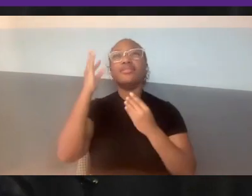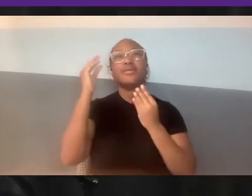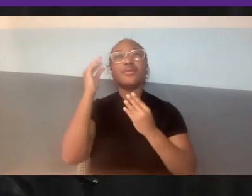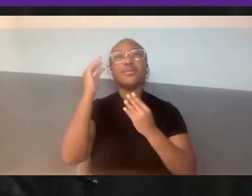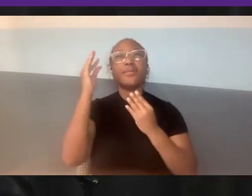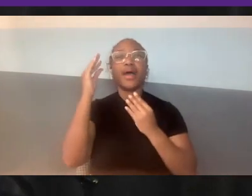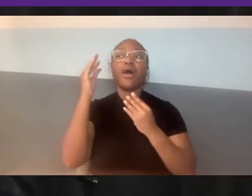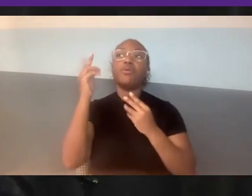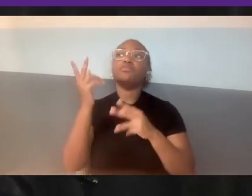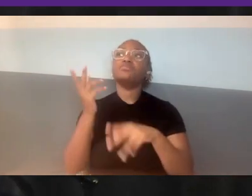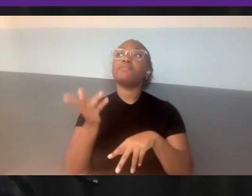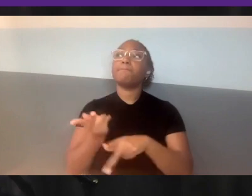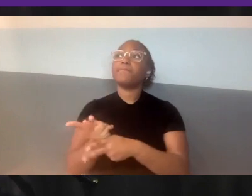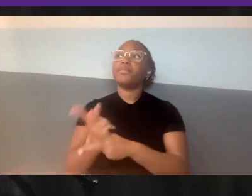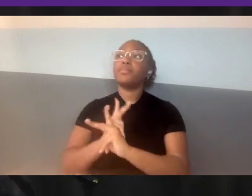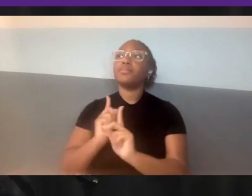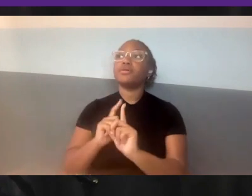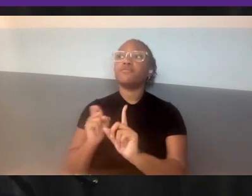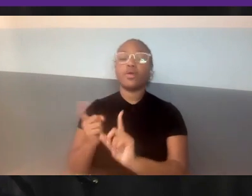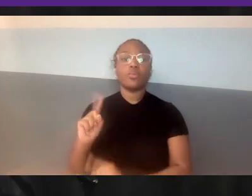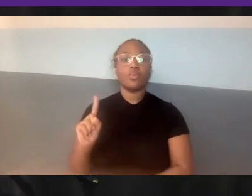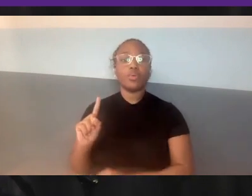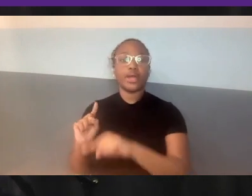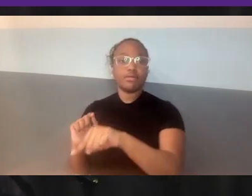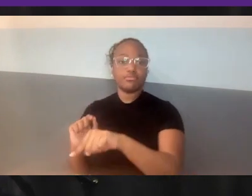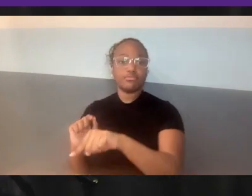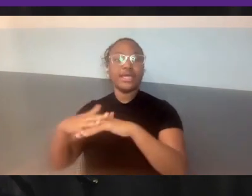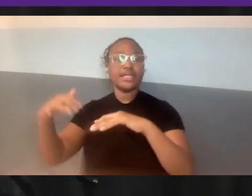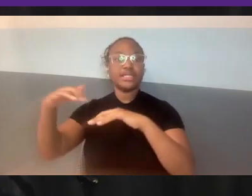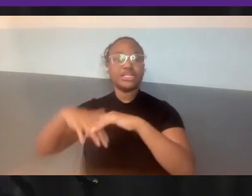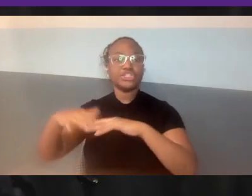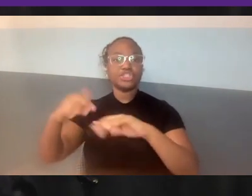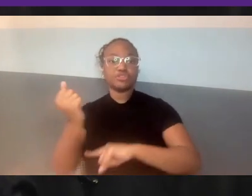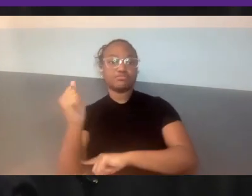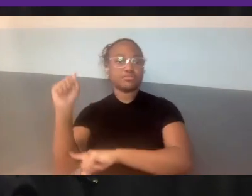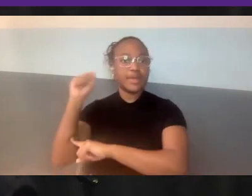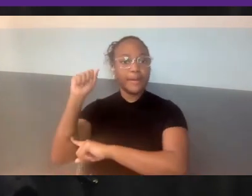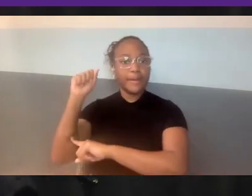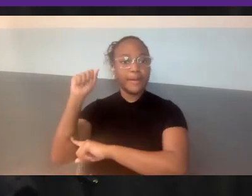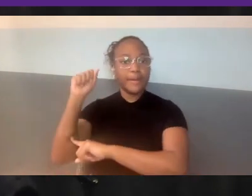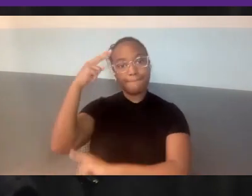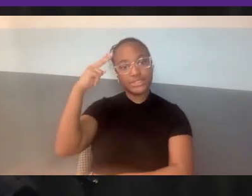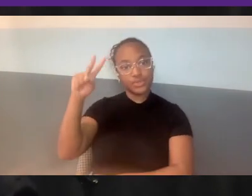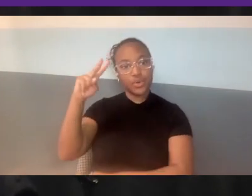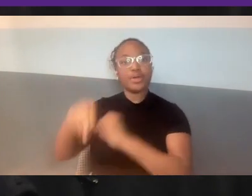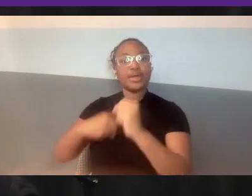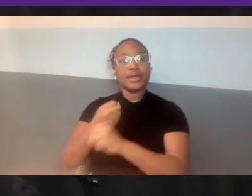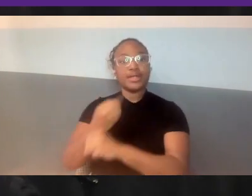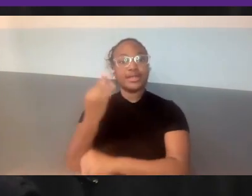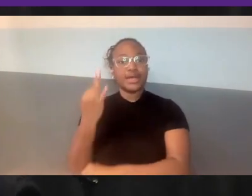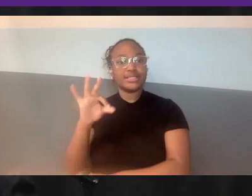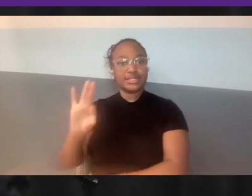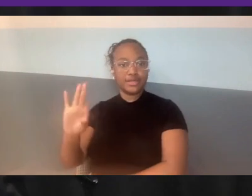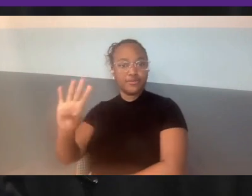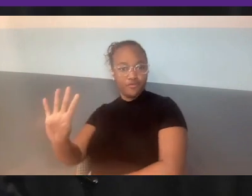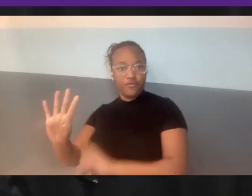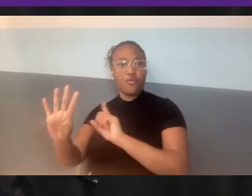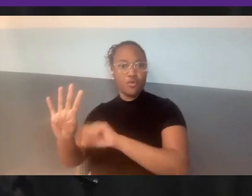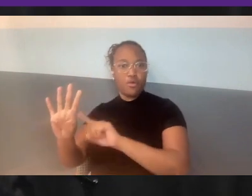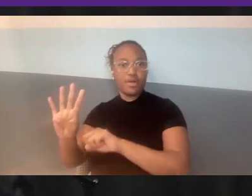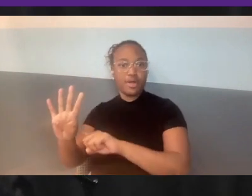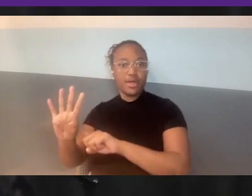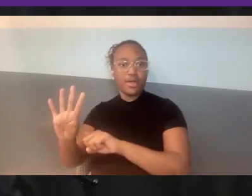from the indigenous uprising in Mexico in 1994. The Zapatistas, you know, as they were formulating